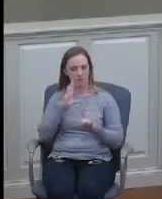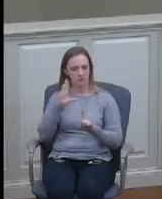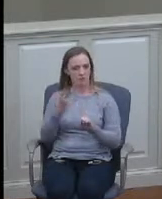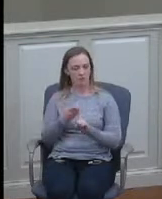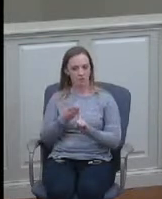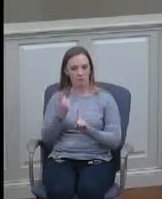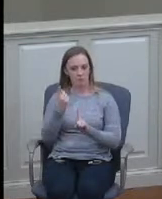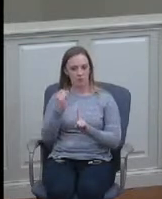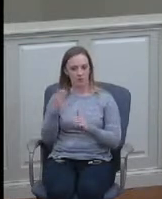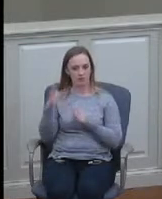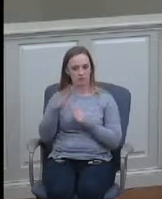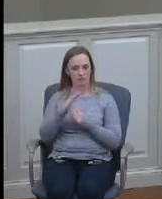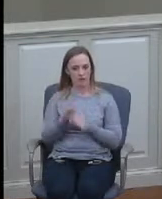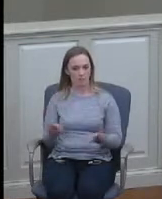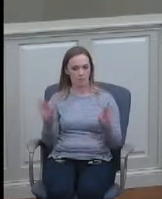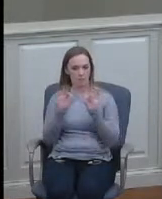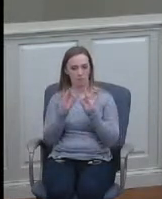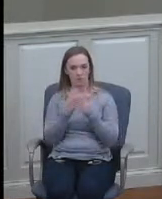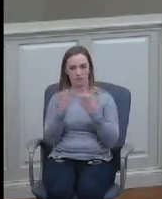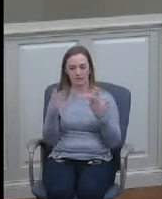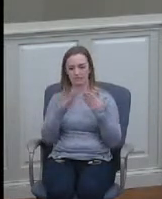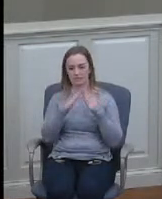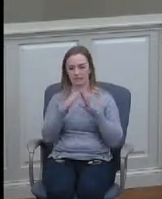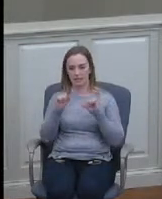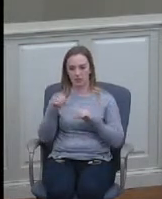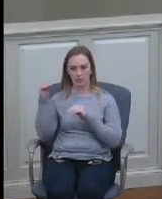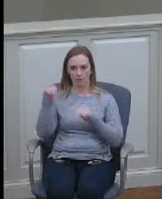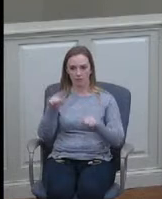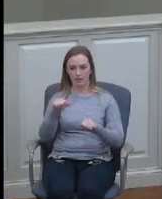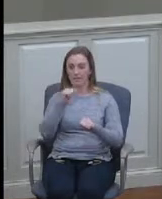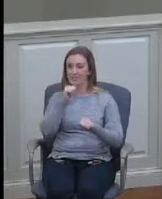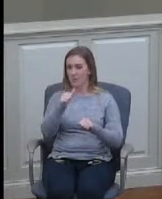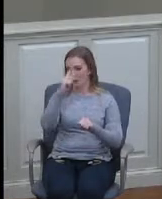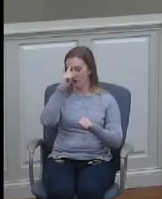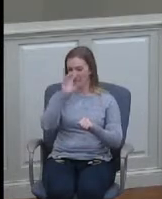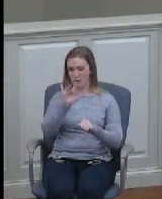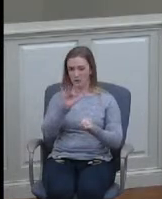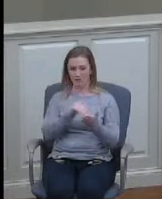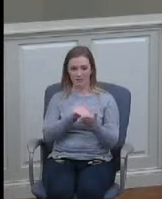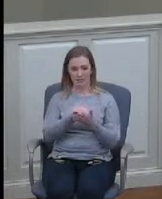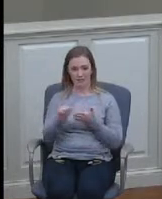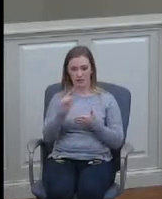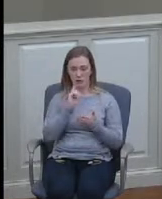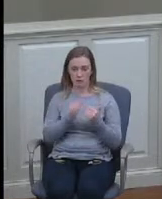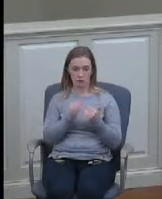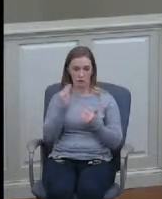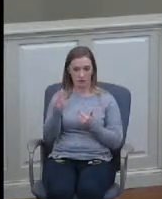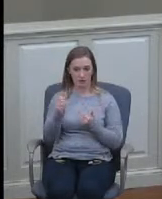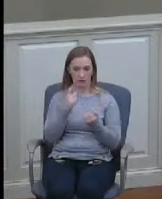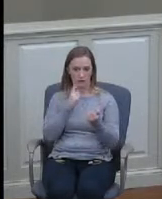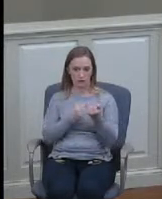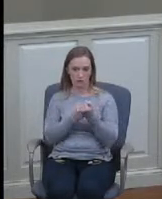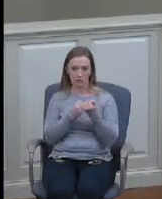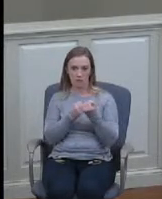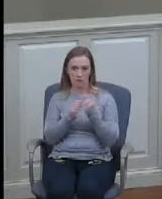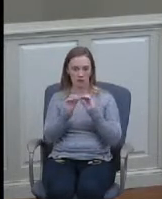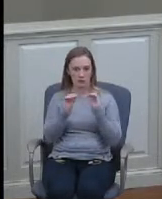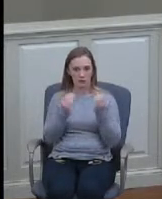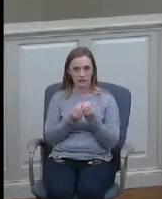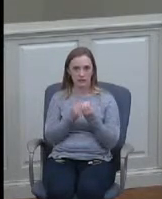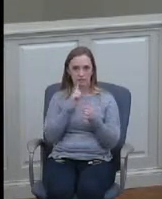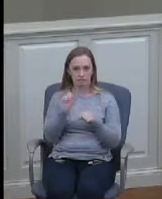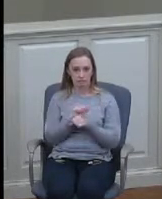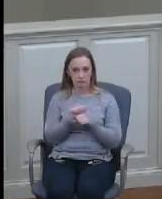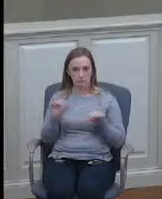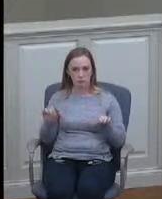the city could fund. I don't think $25,000 is too much to support an organization that is actually doing